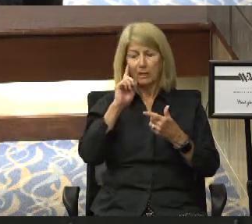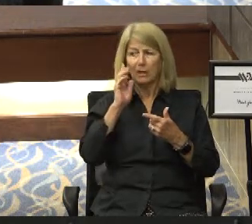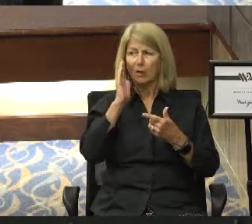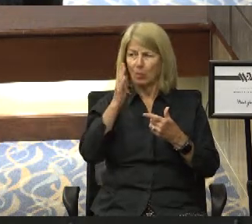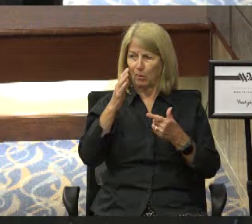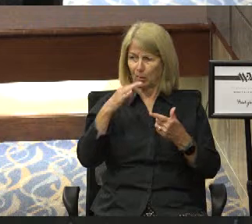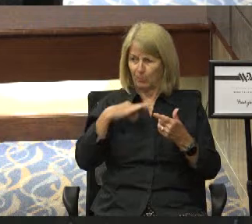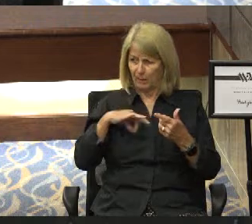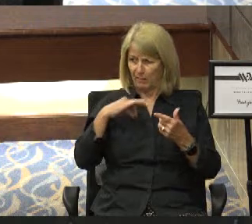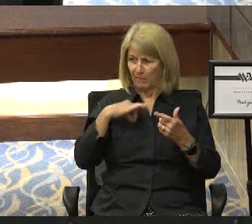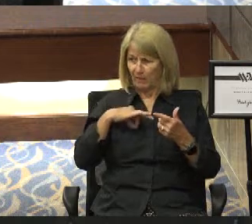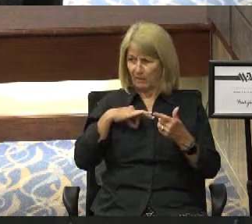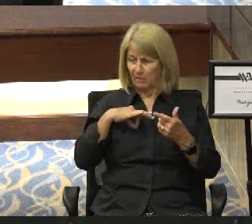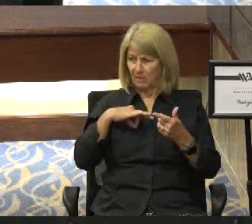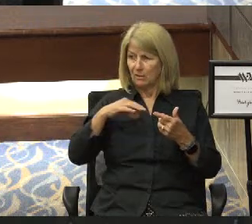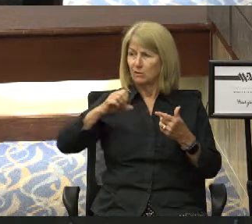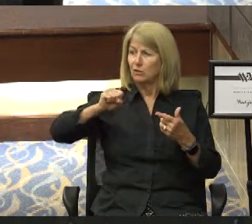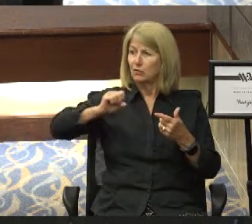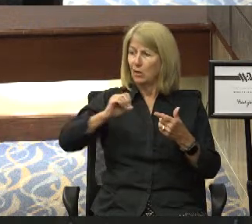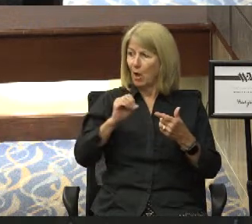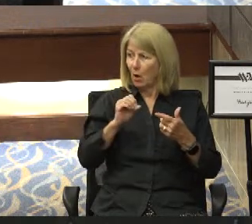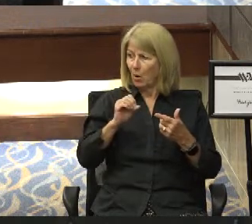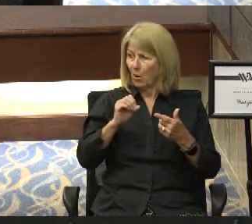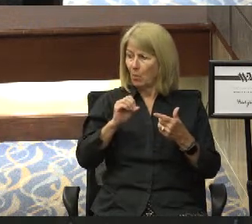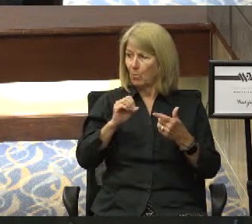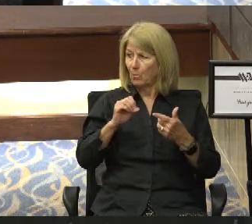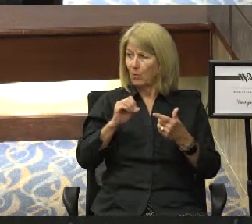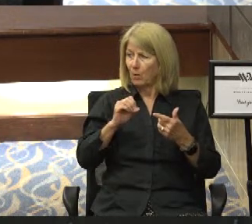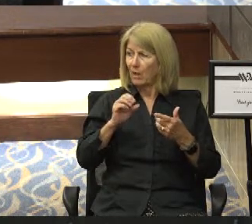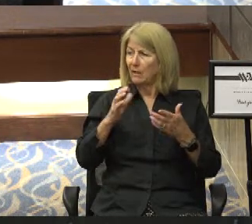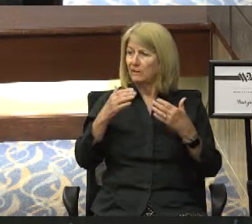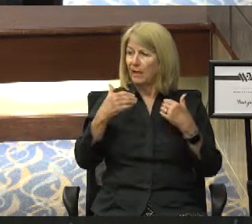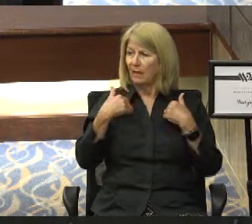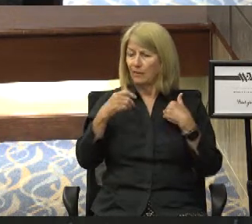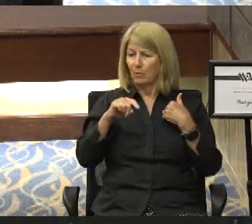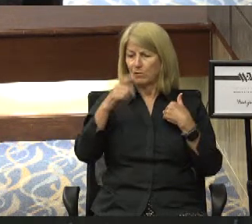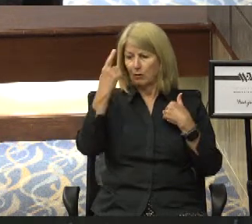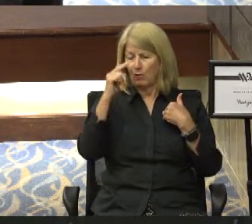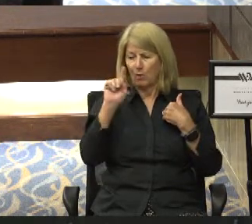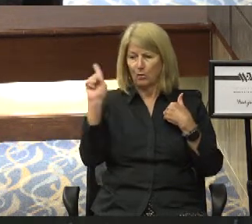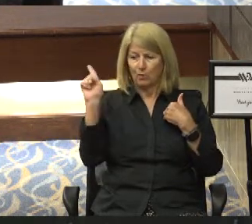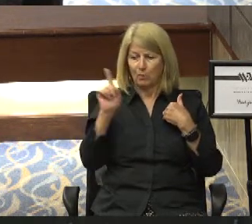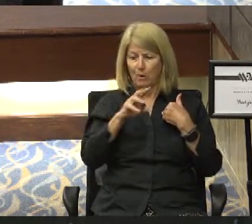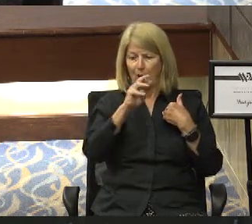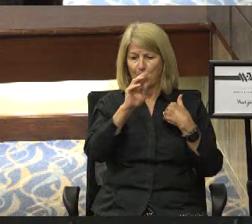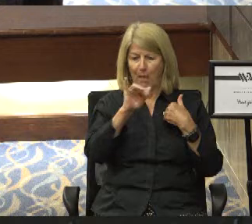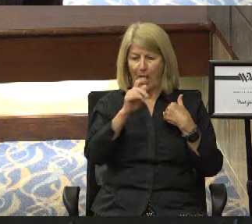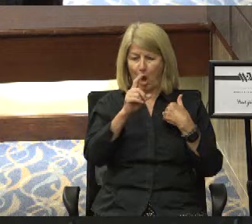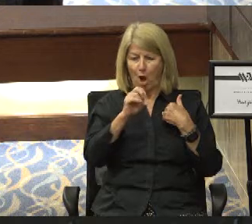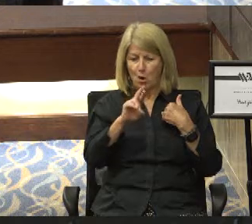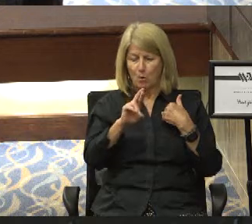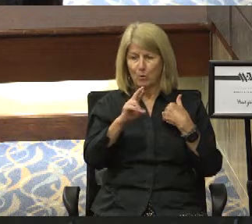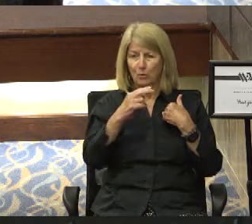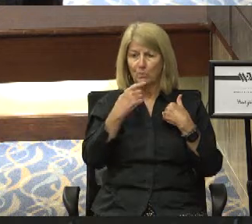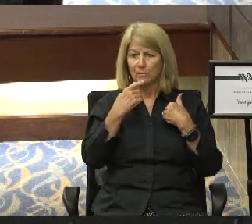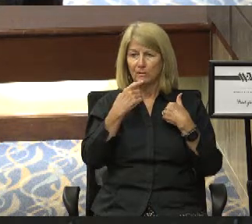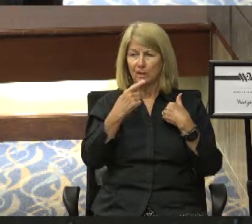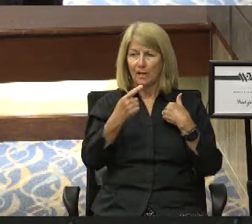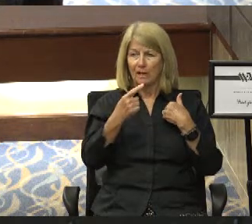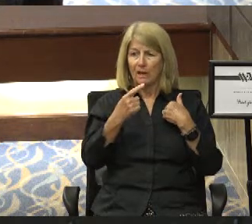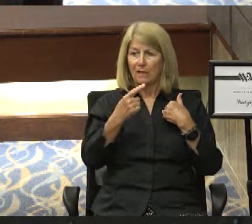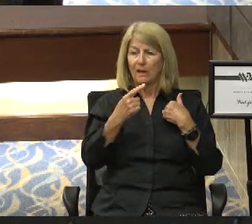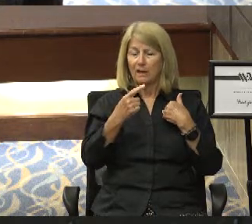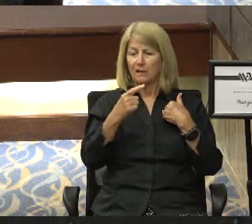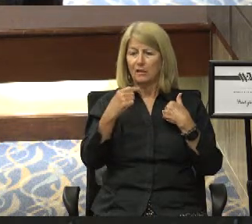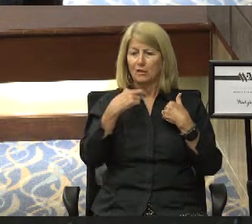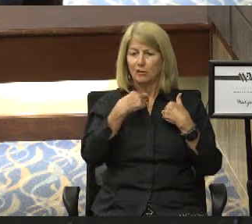it. So I do have a question though for you, Mayor. You were mentioning in transportation, you